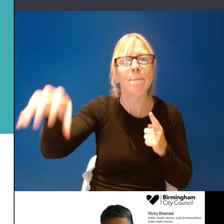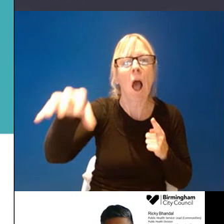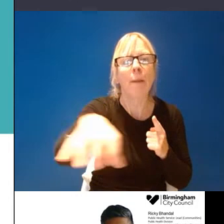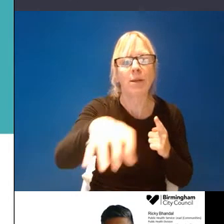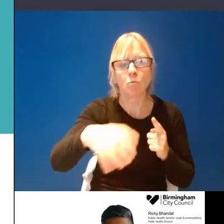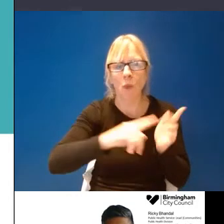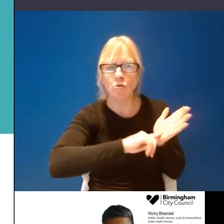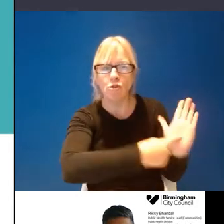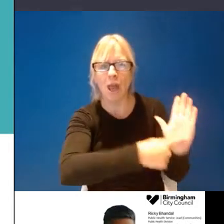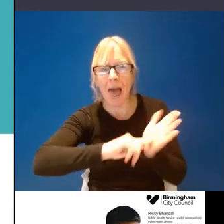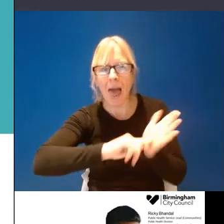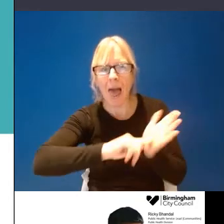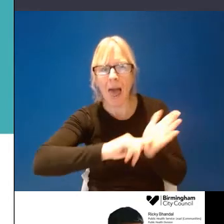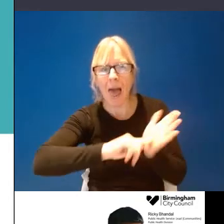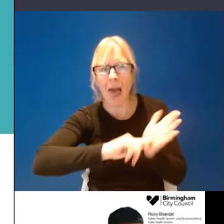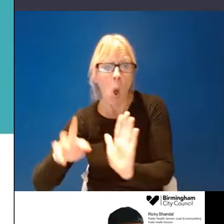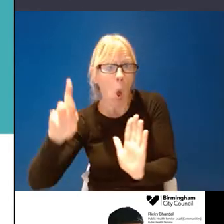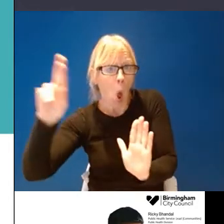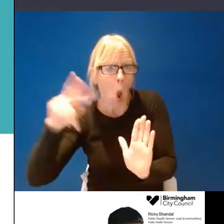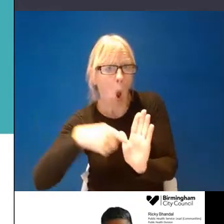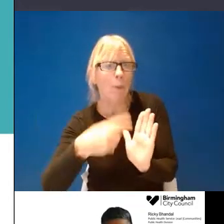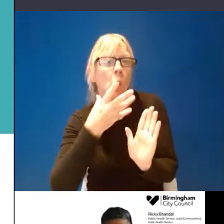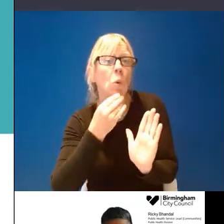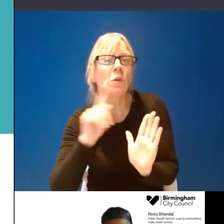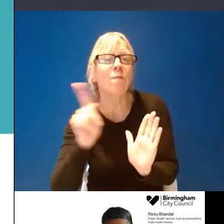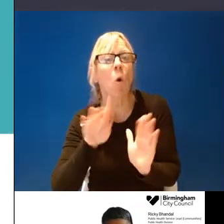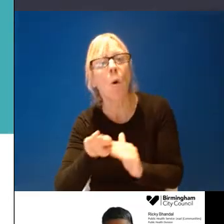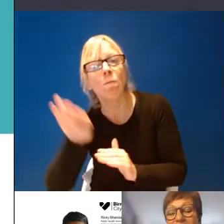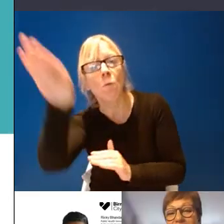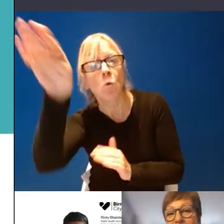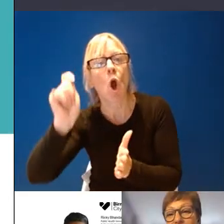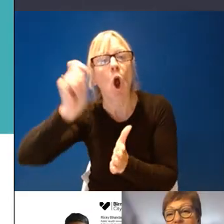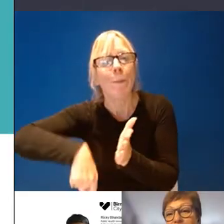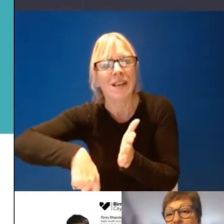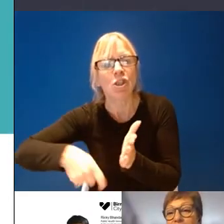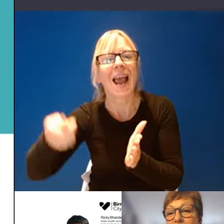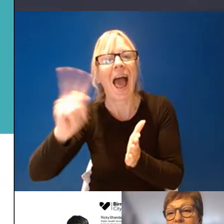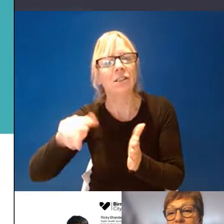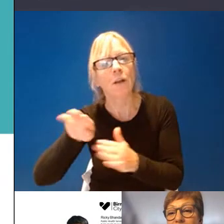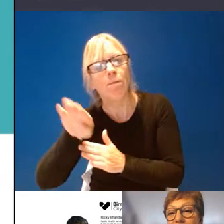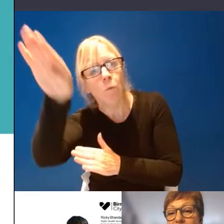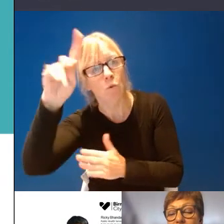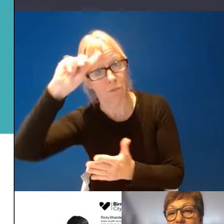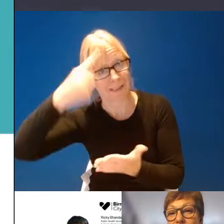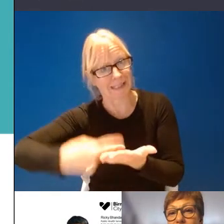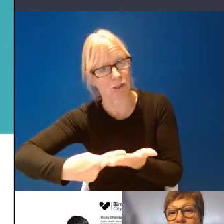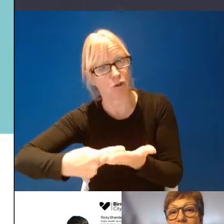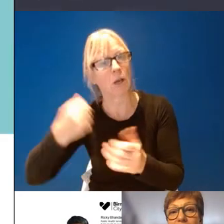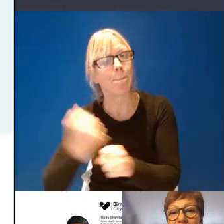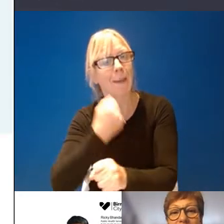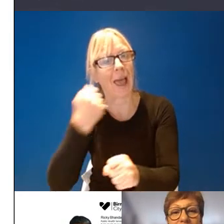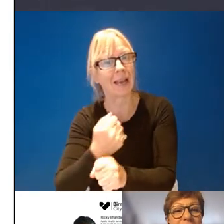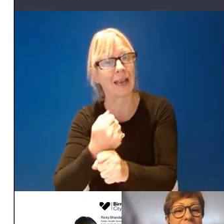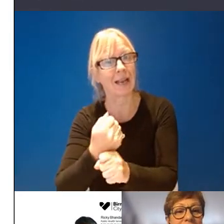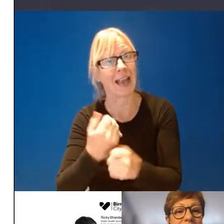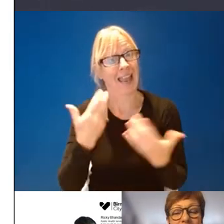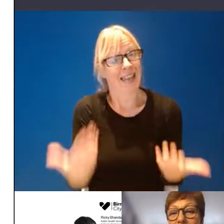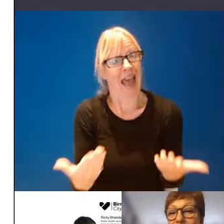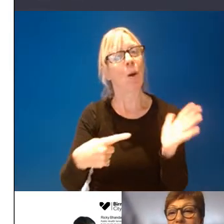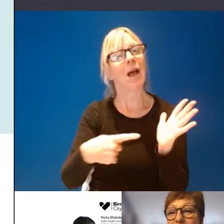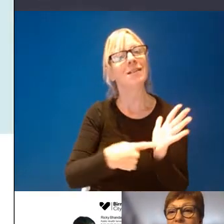future commissioning as well, and most importantly, future decision making. Tessa, I'm going to bring you in at that point.